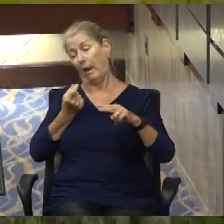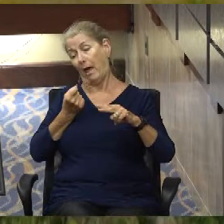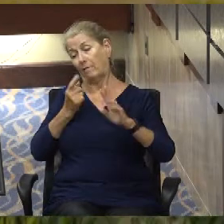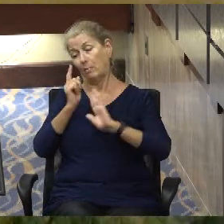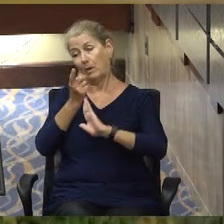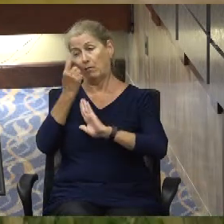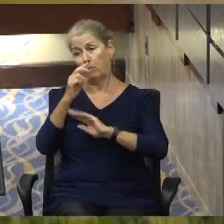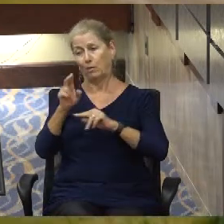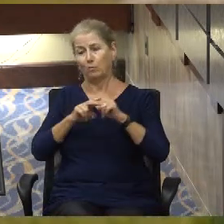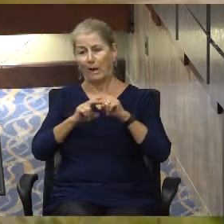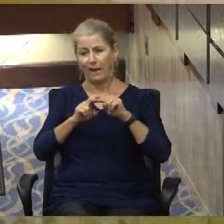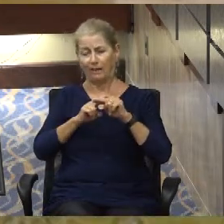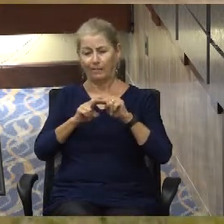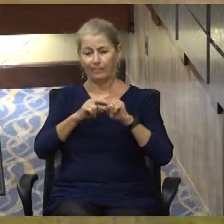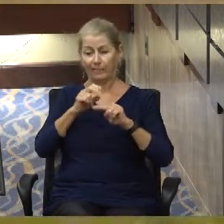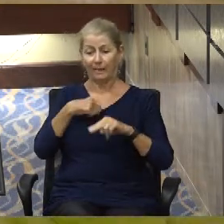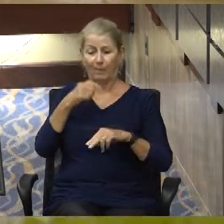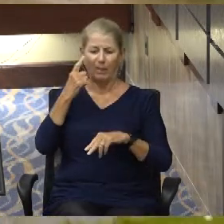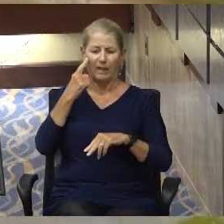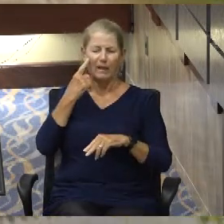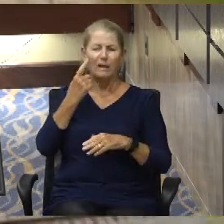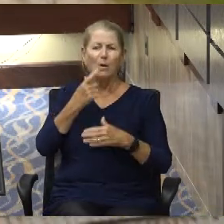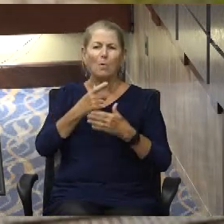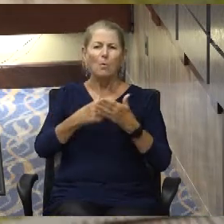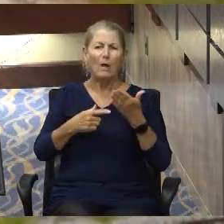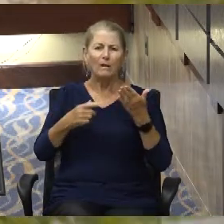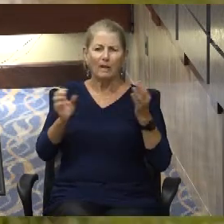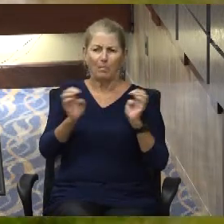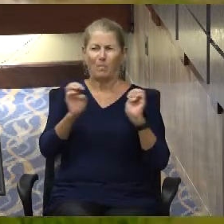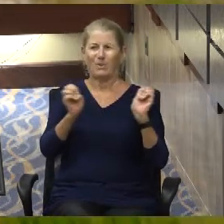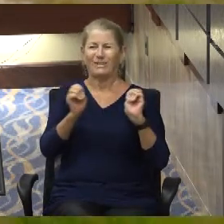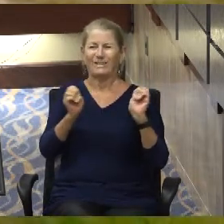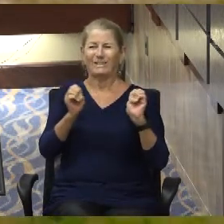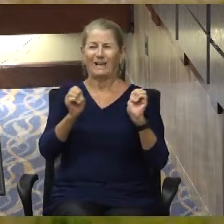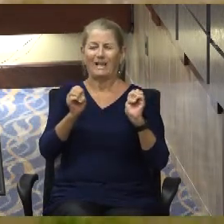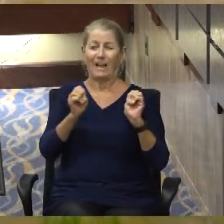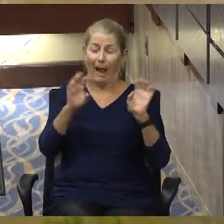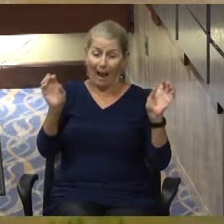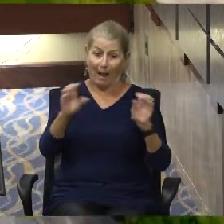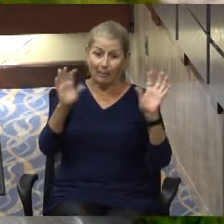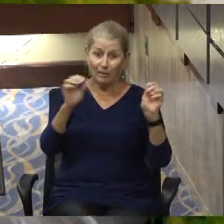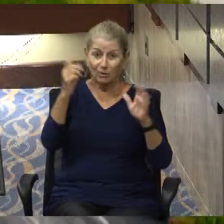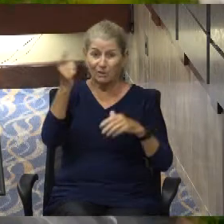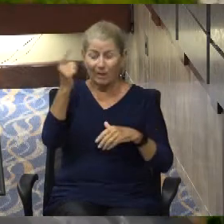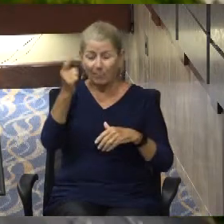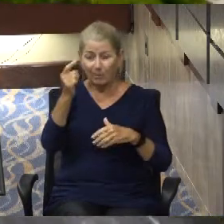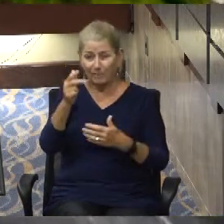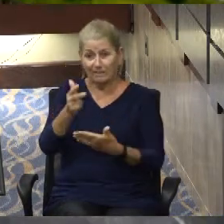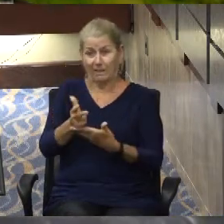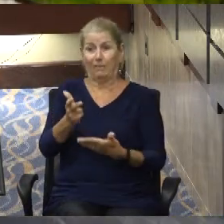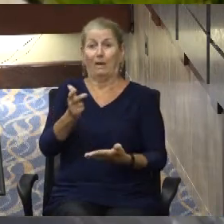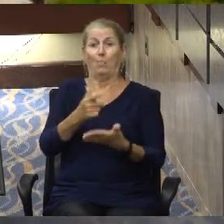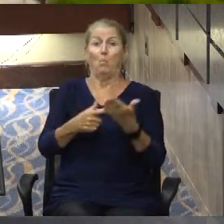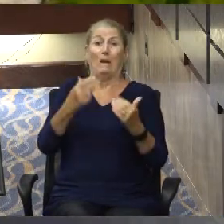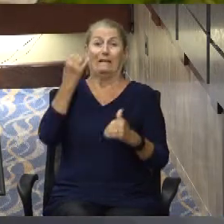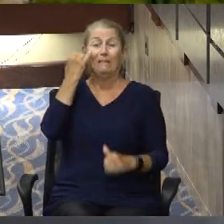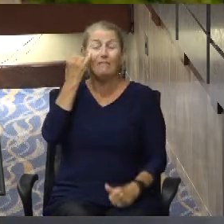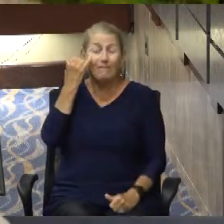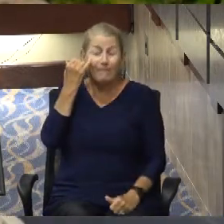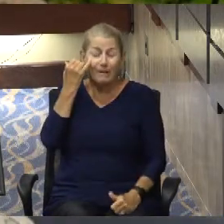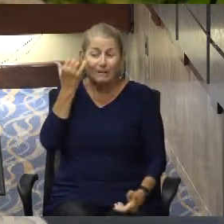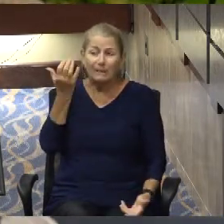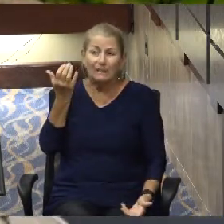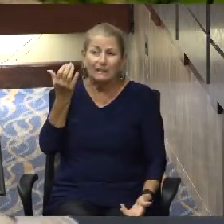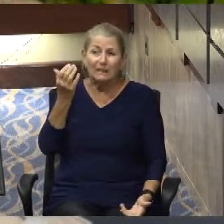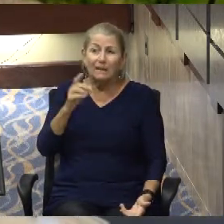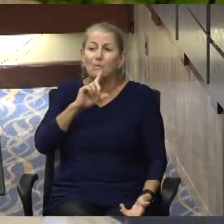train. So I was thinking, what if an emergency were, ambulance or something, were sitting here, you know, I just don't,